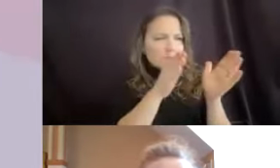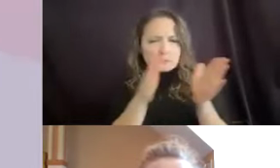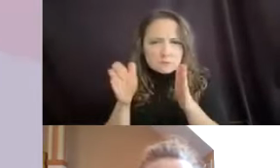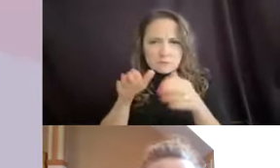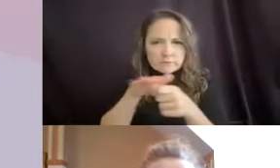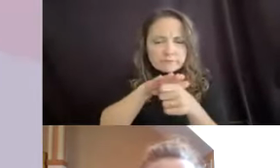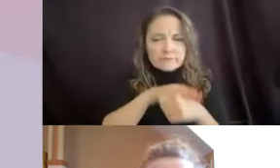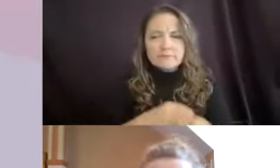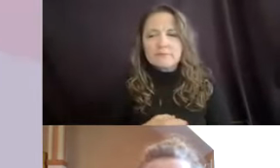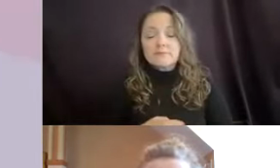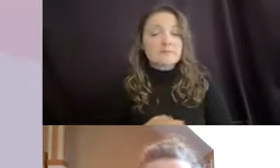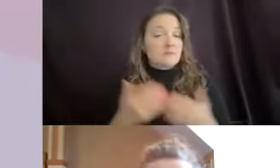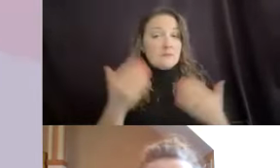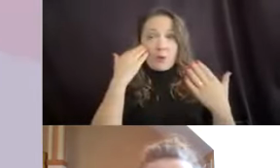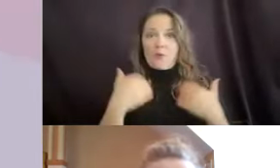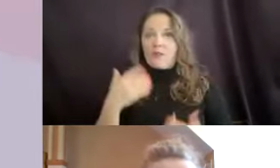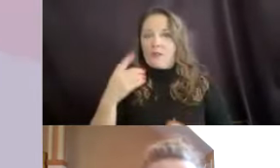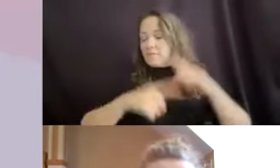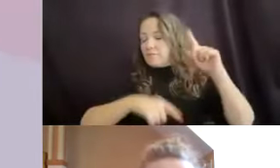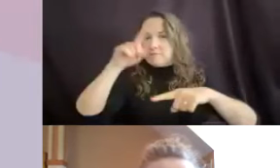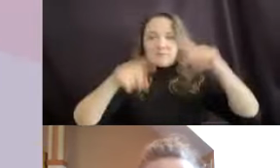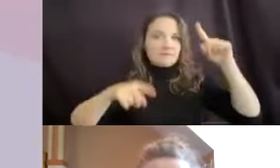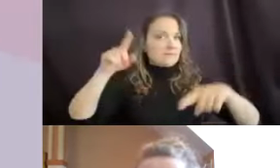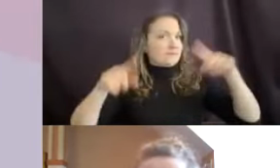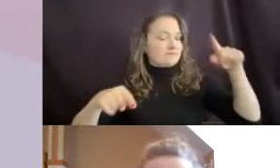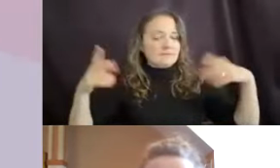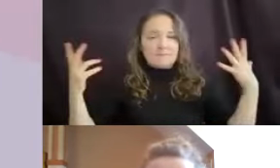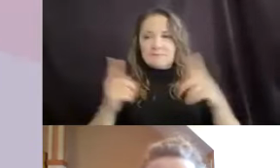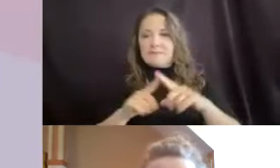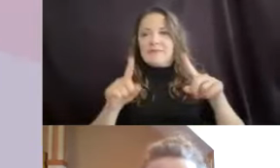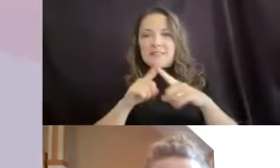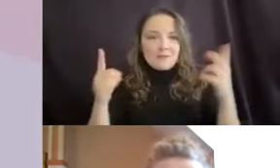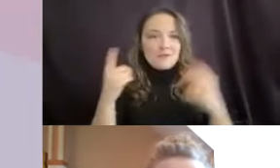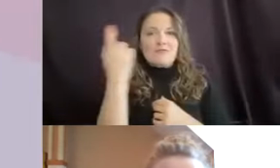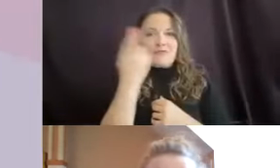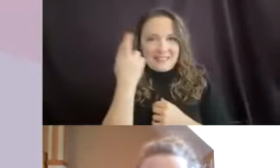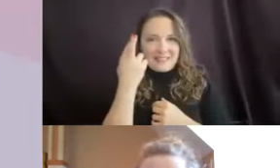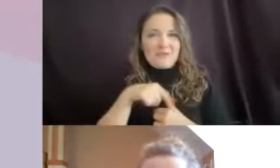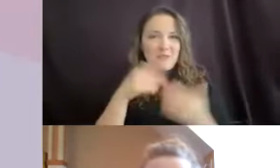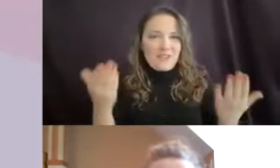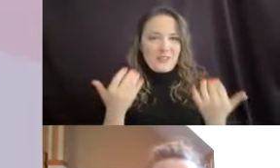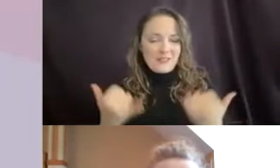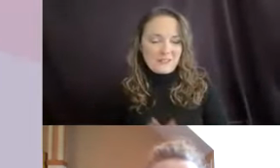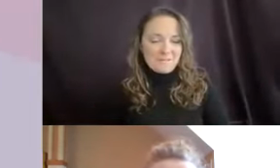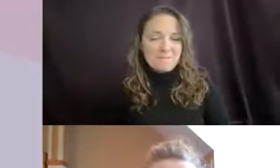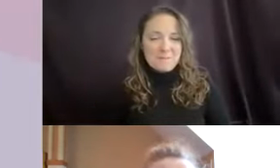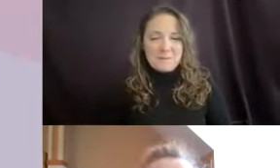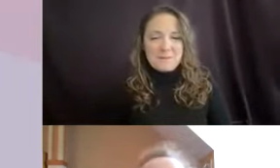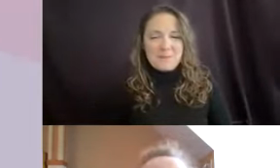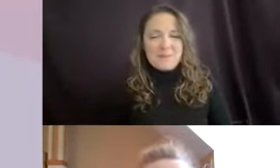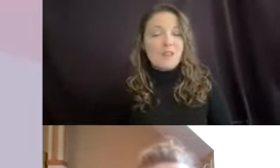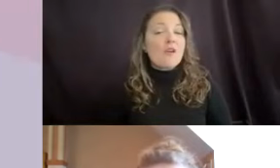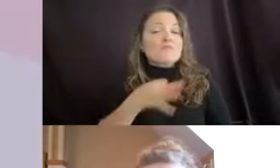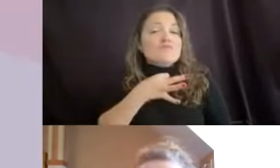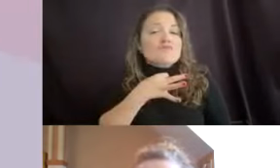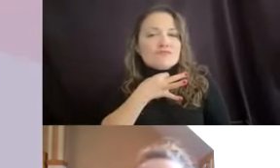are a whole variety of reasons. There are a whole lot of reasons that we're here. And I want